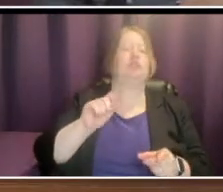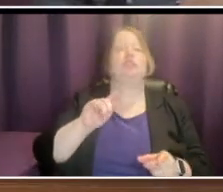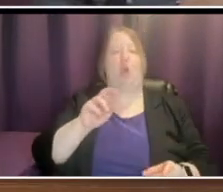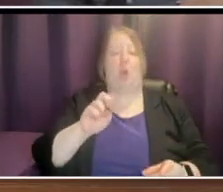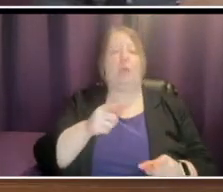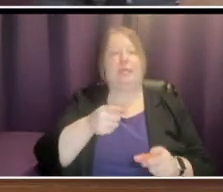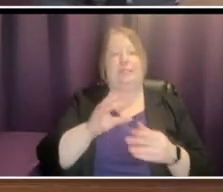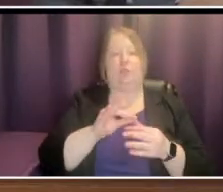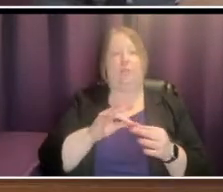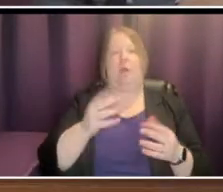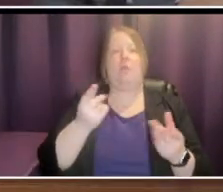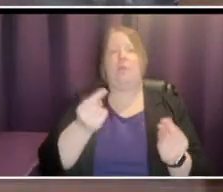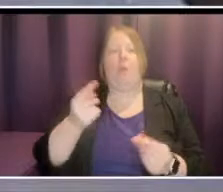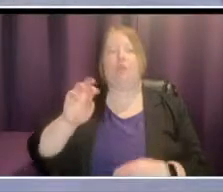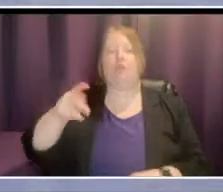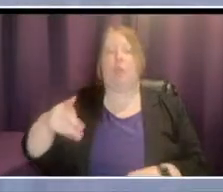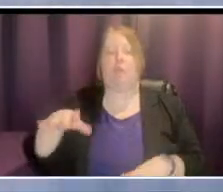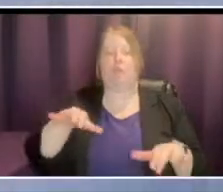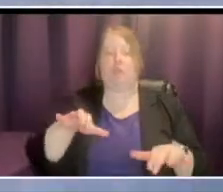election.